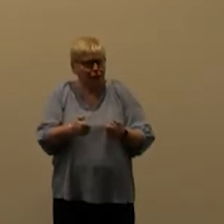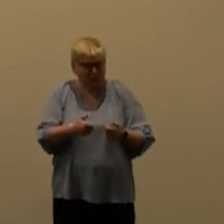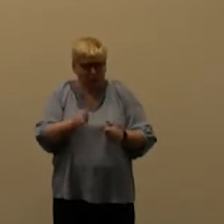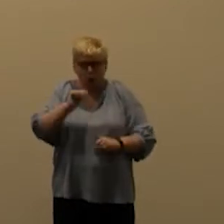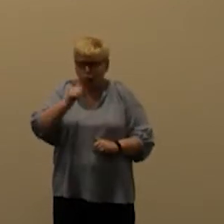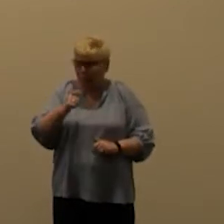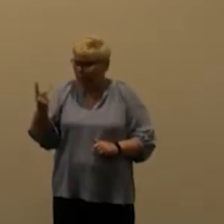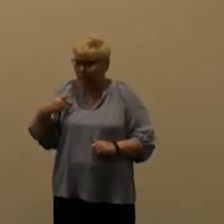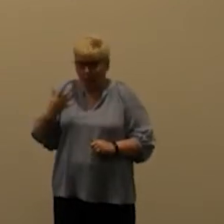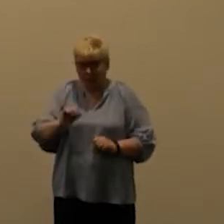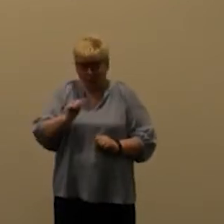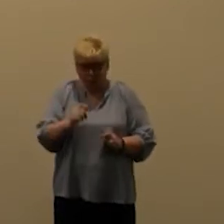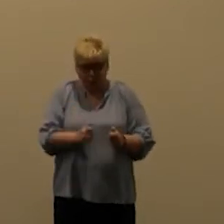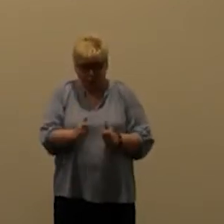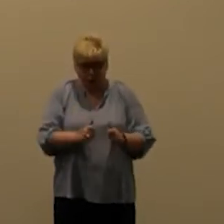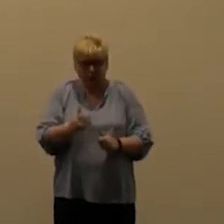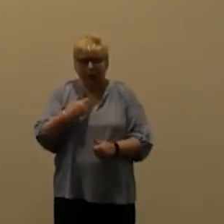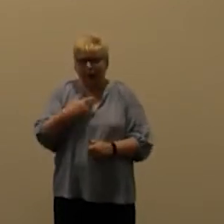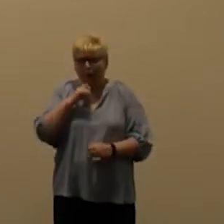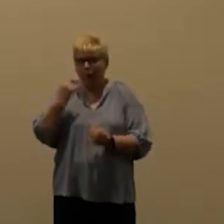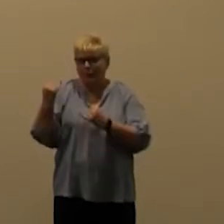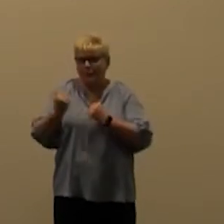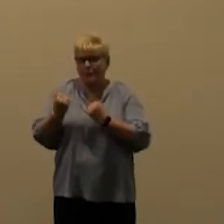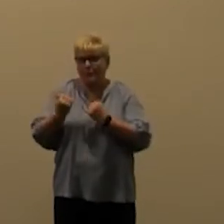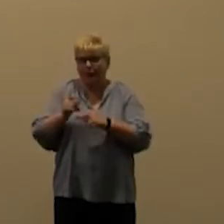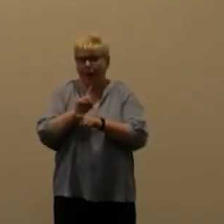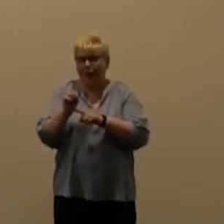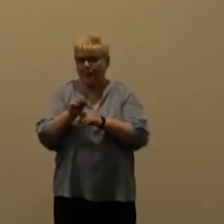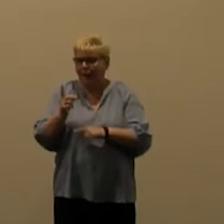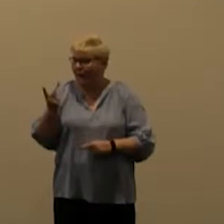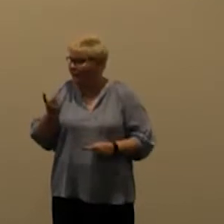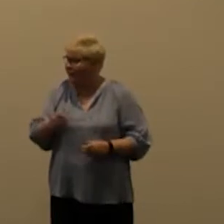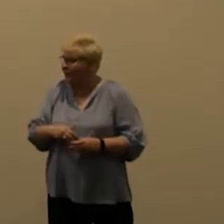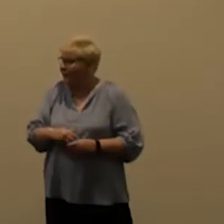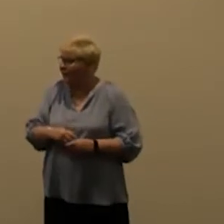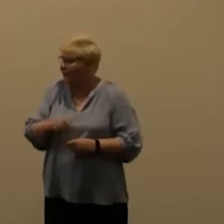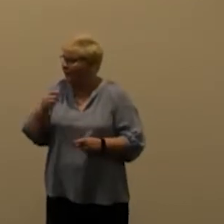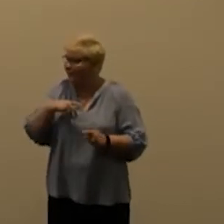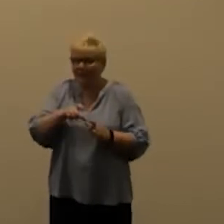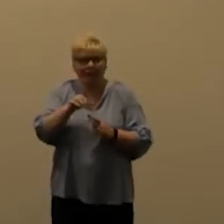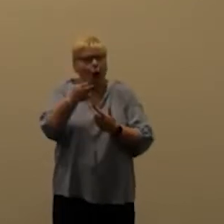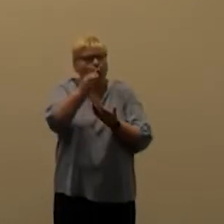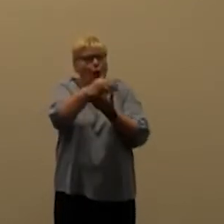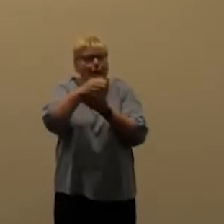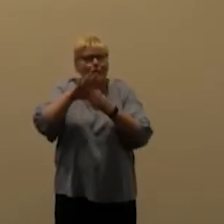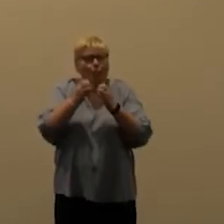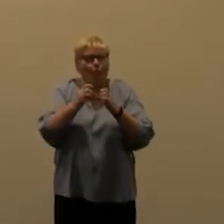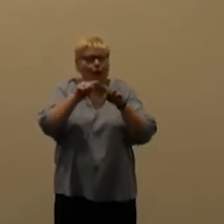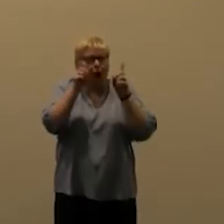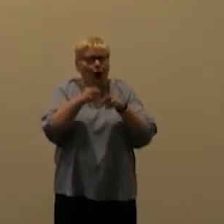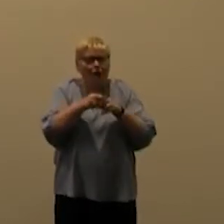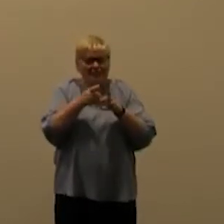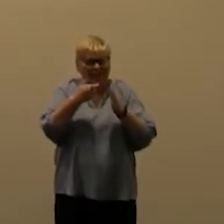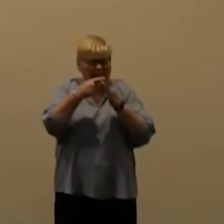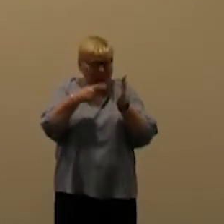brought our switches with us, and I'm going to be helping with some boss battles later. Put it this way, I go around collecting all the hearts and all the, kit